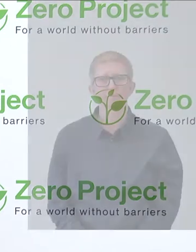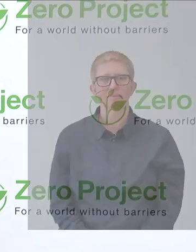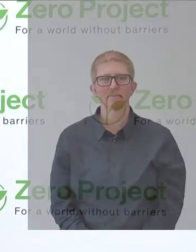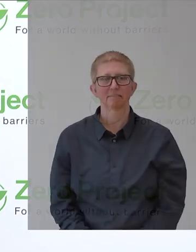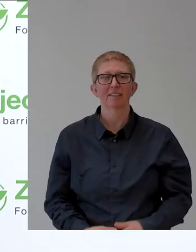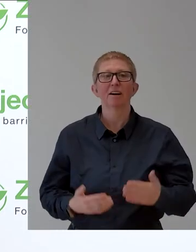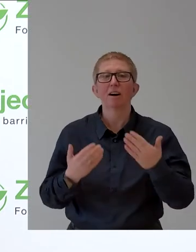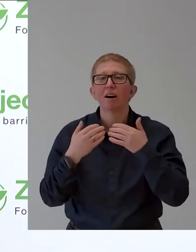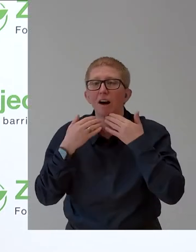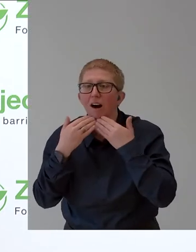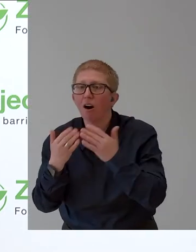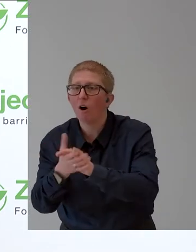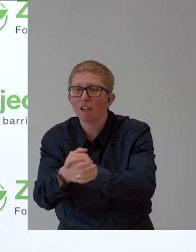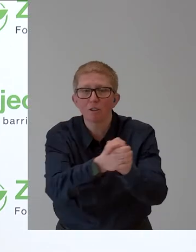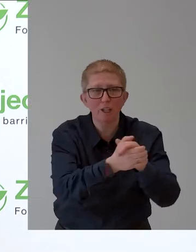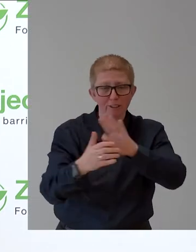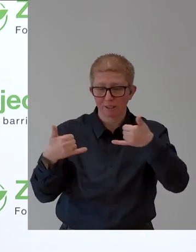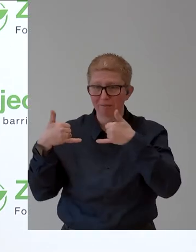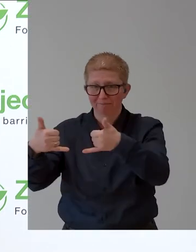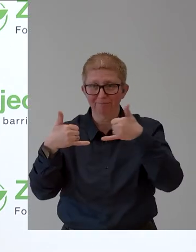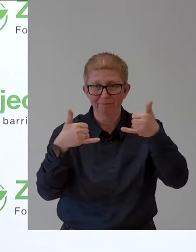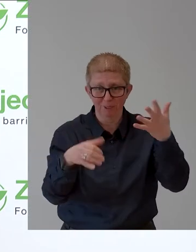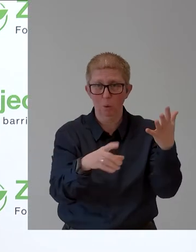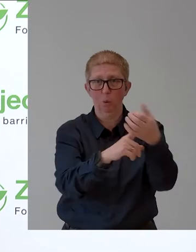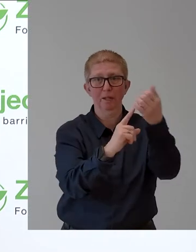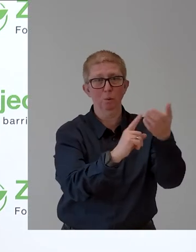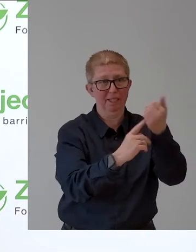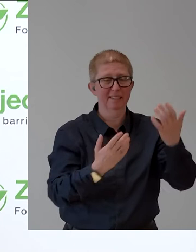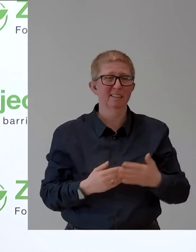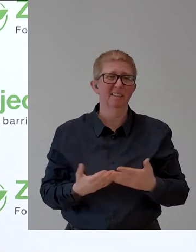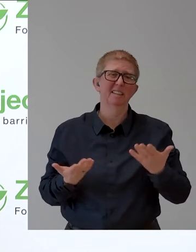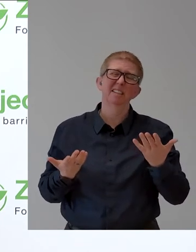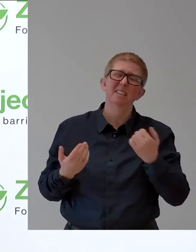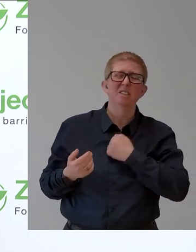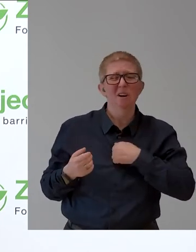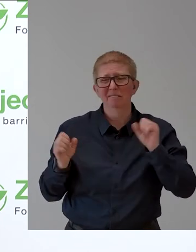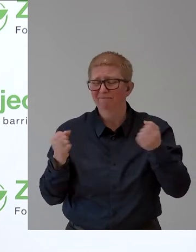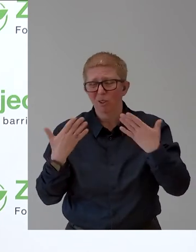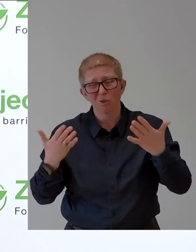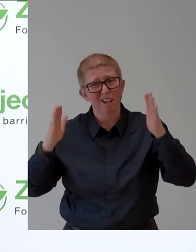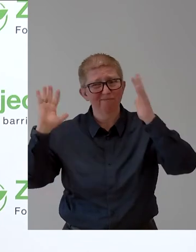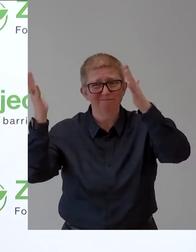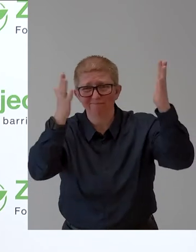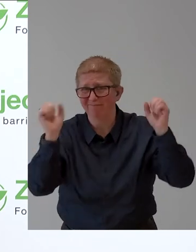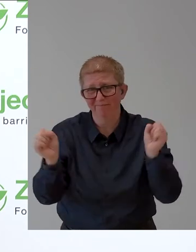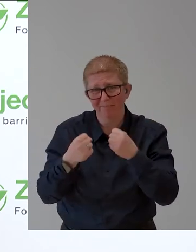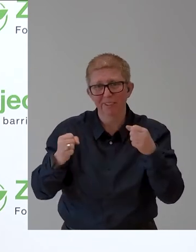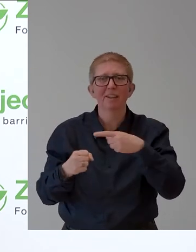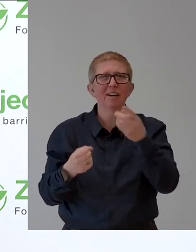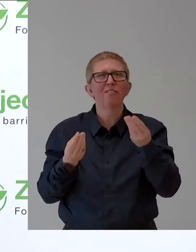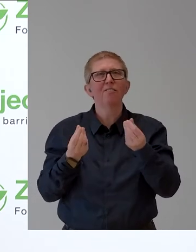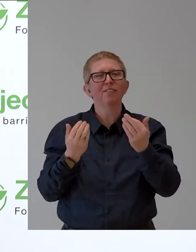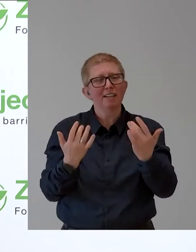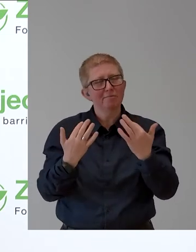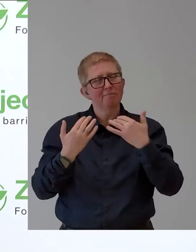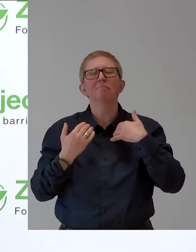Congratulations to all the winners. You do not get the applause this year because we do not have a physical conference, but please feel our deep and